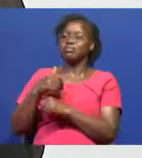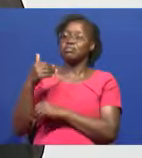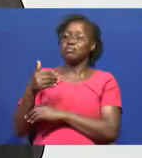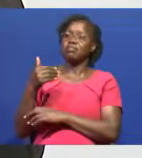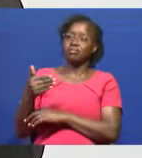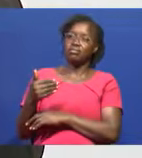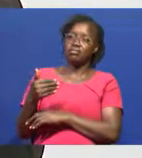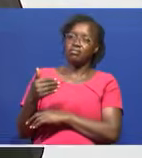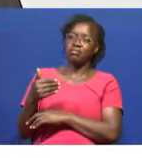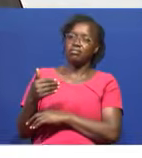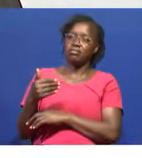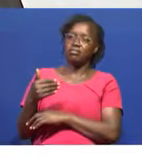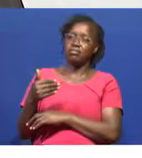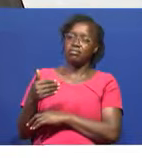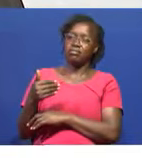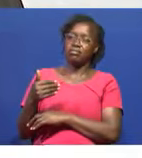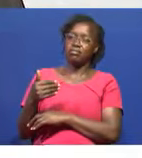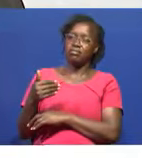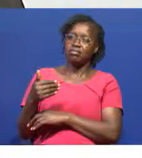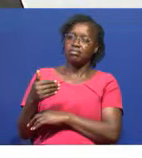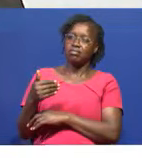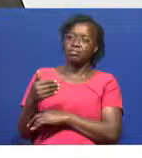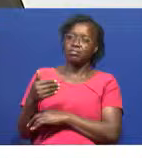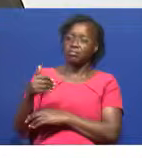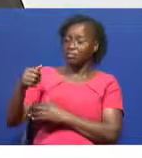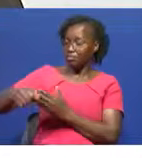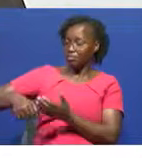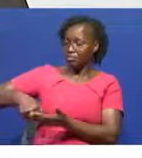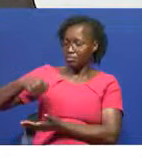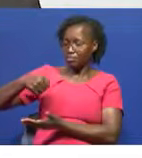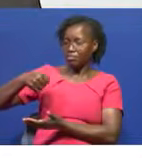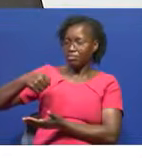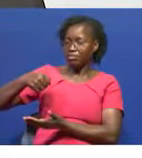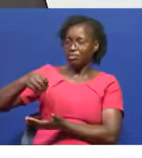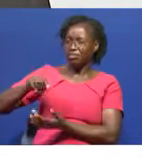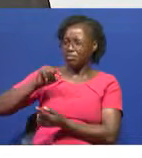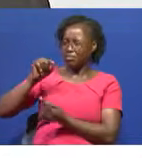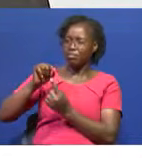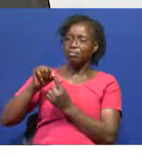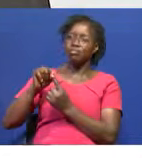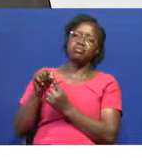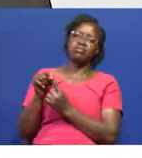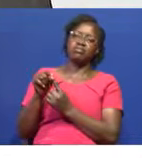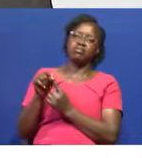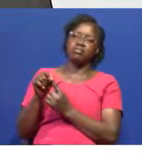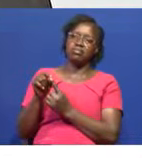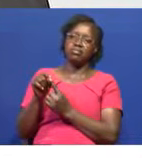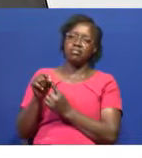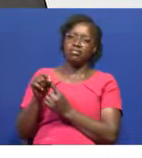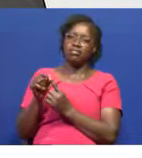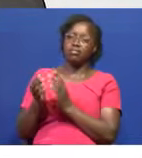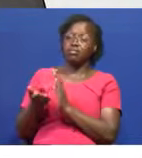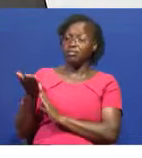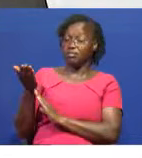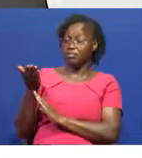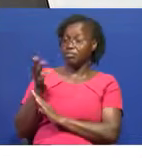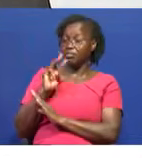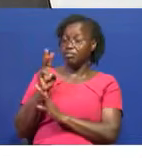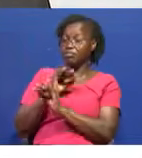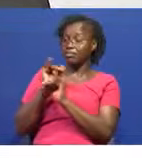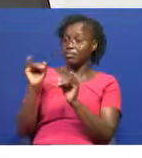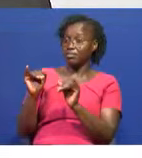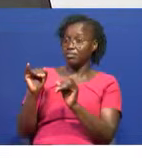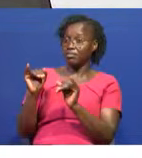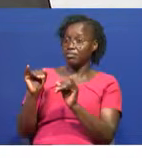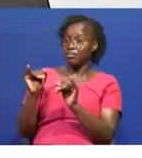one giving these annual budgets for specifically for to improve water, sanitation,